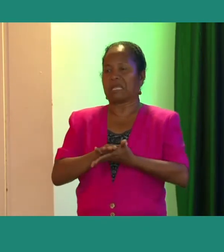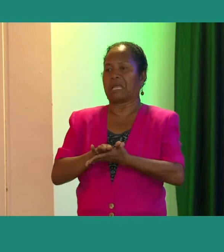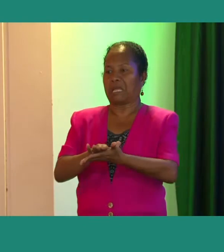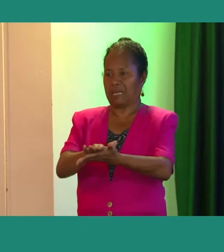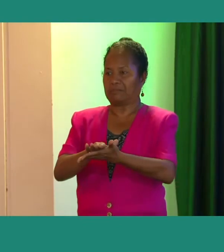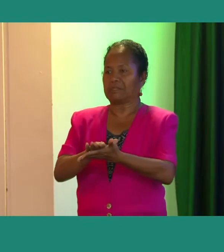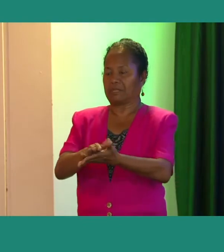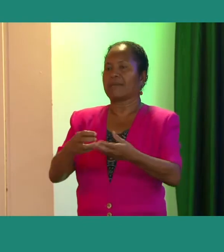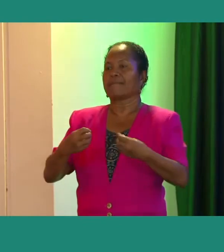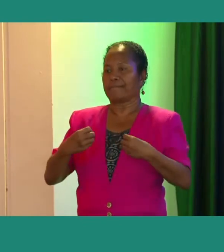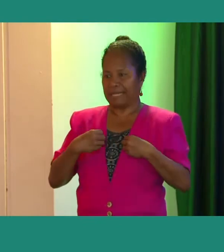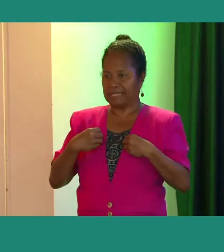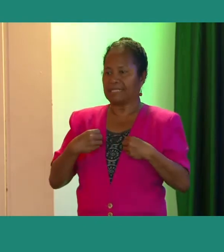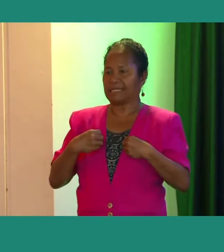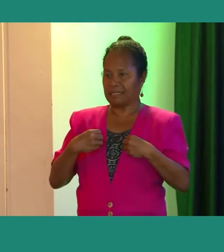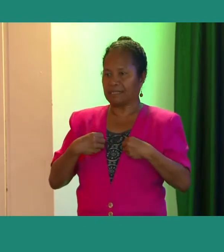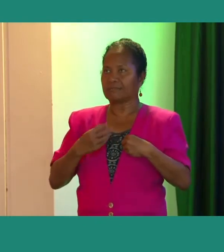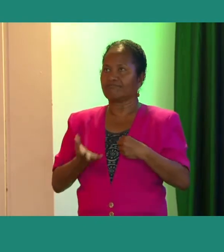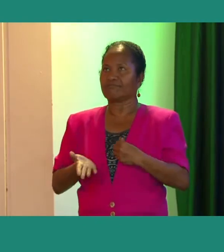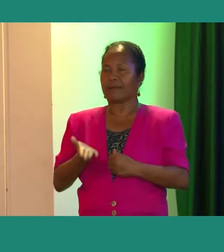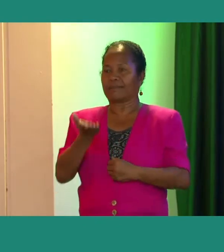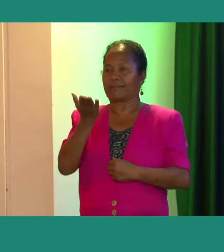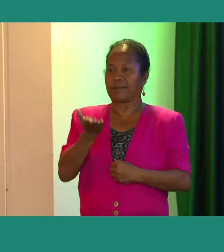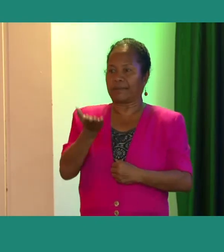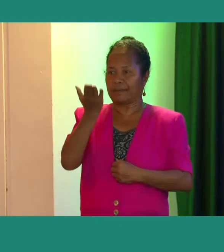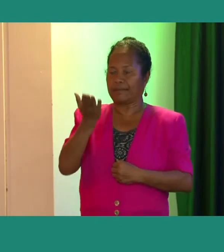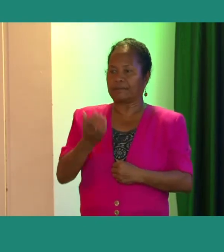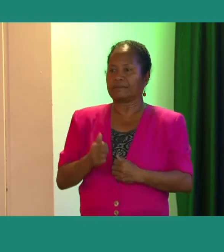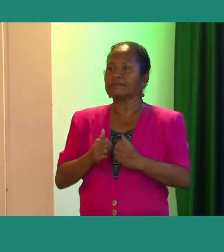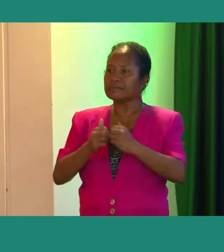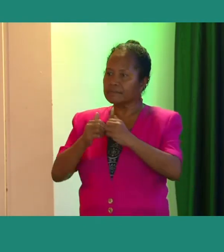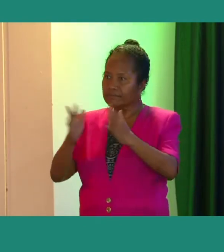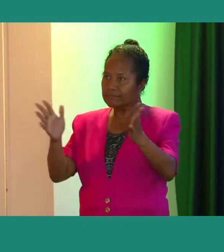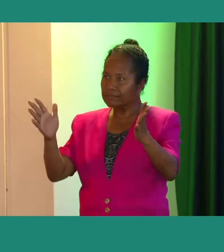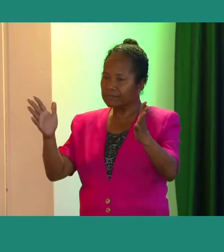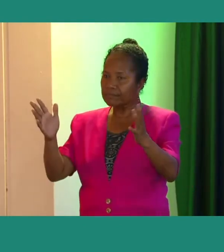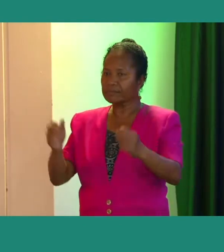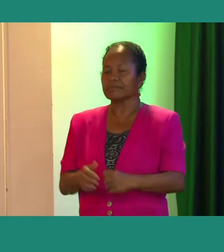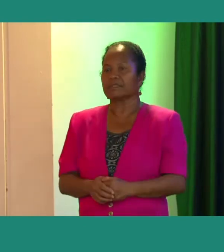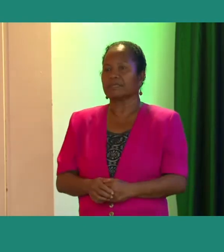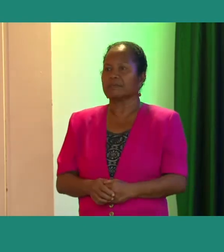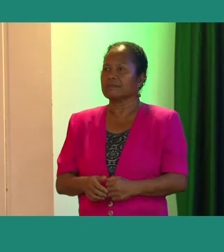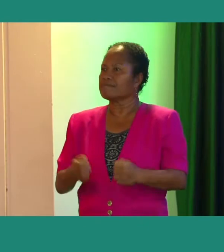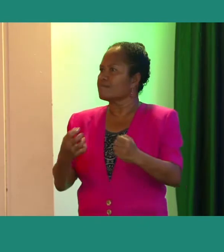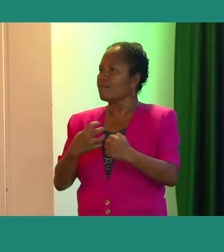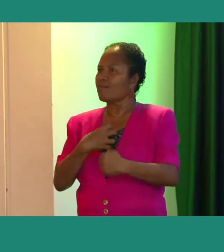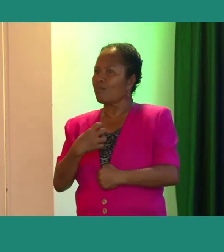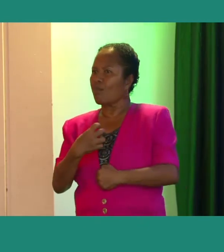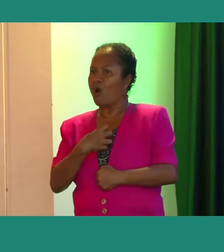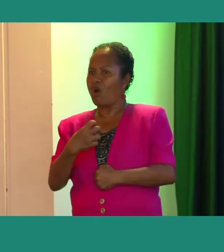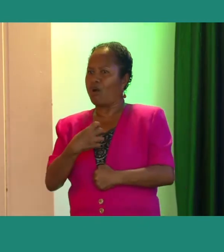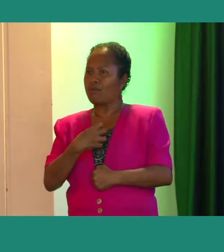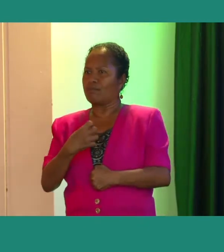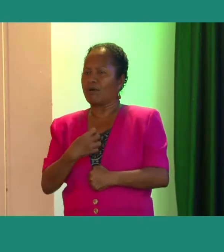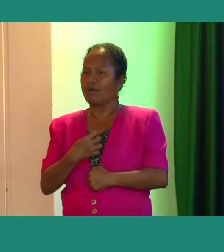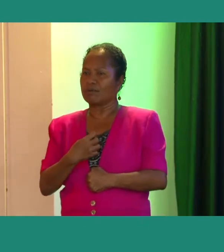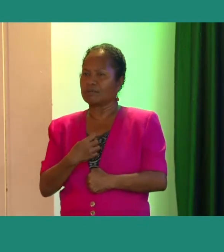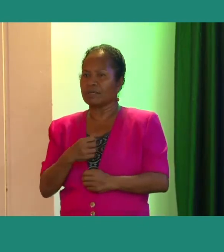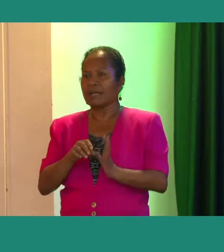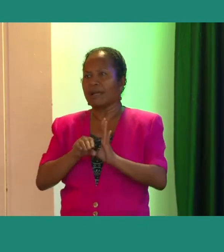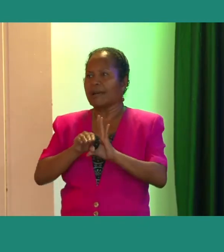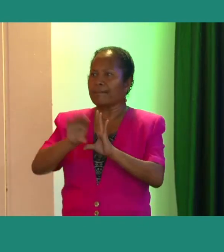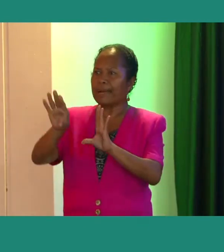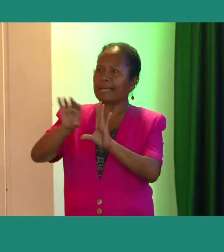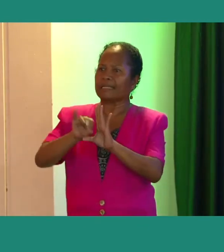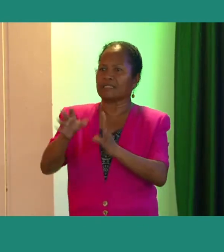that business to create greater advantage over other companies. So how do